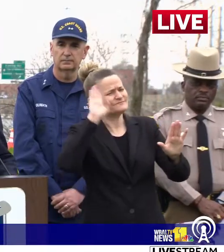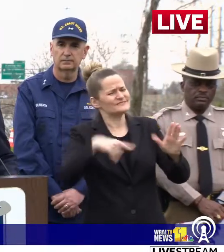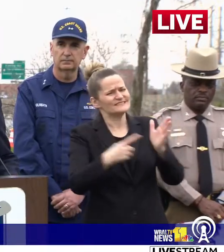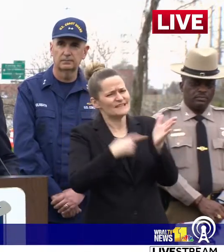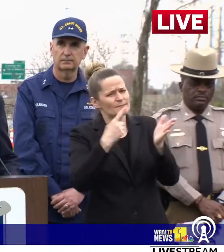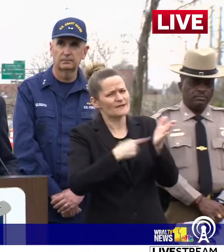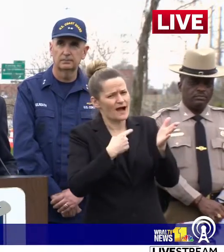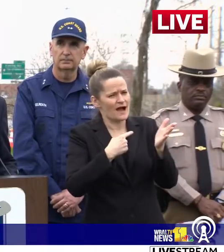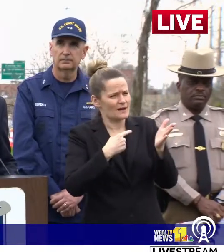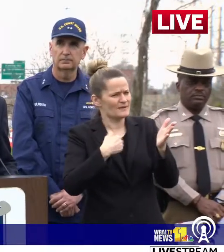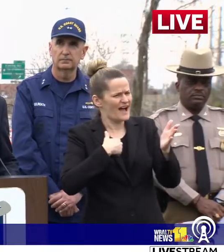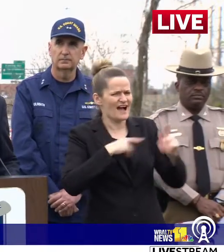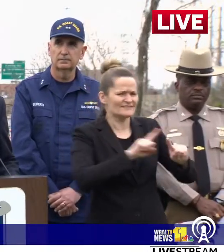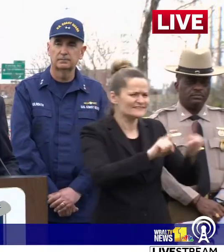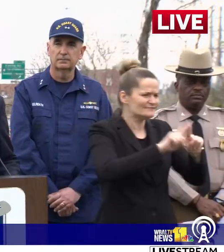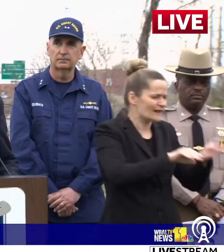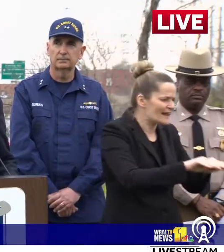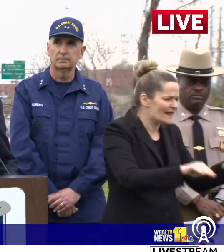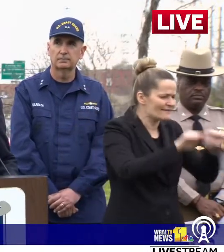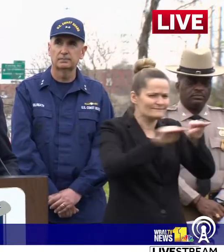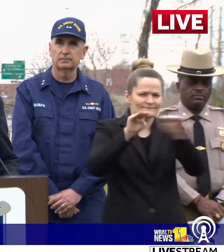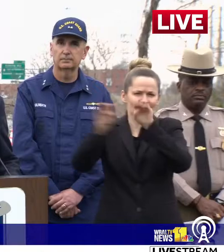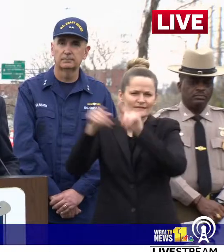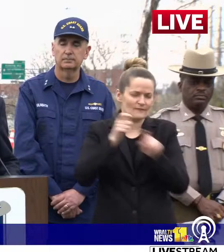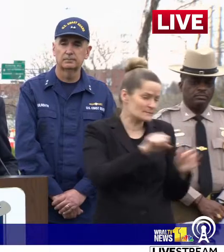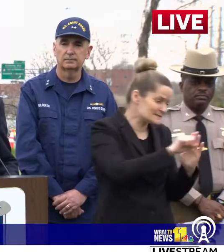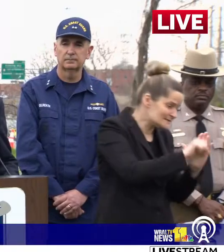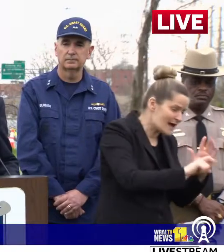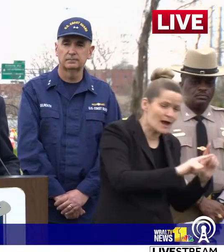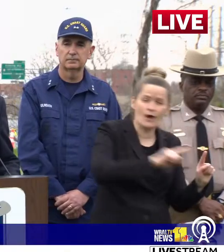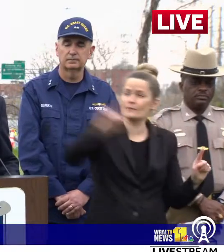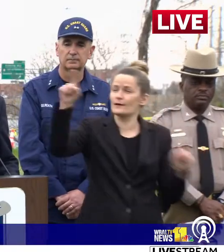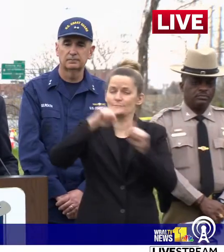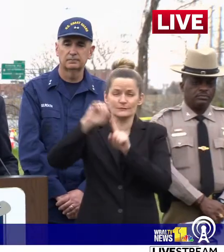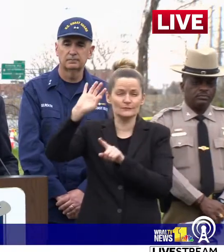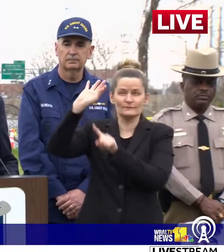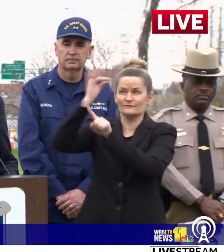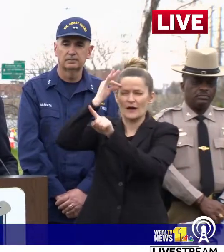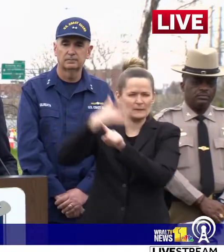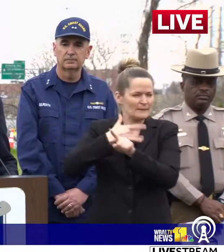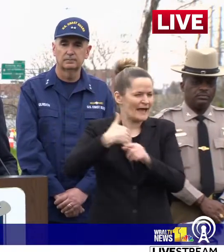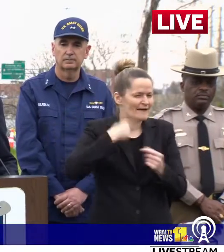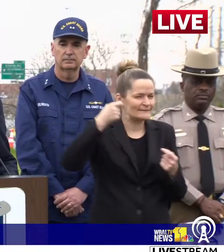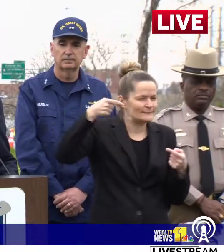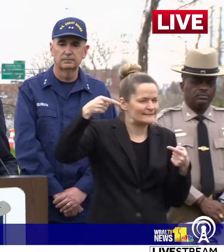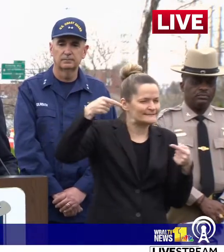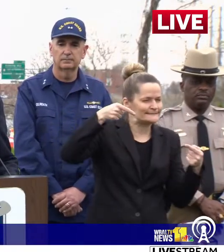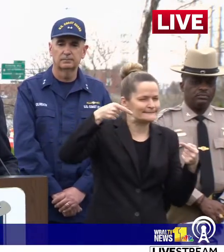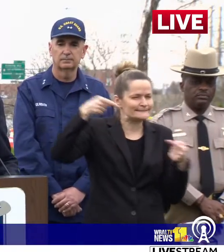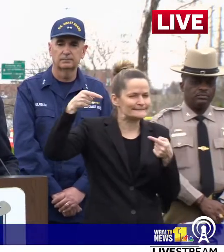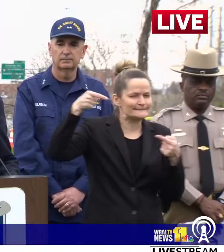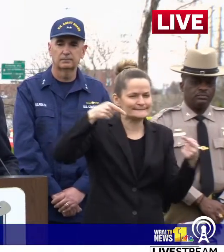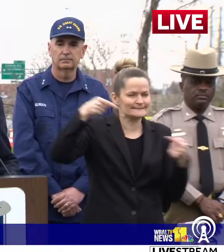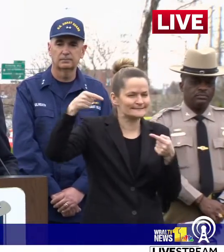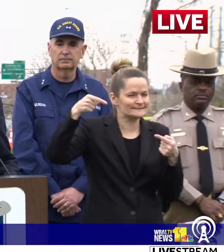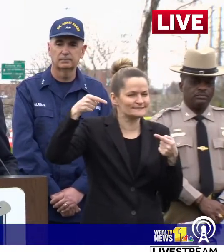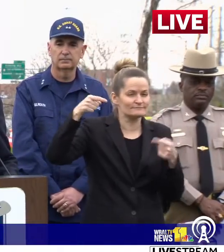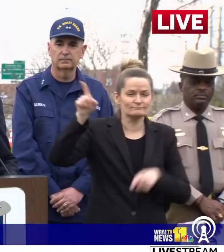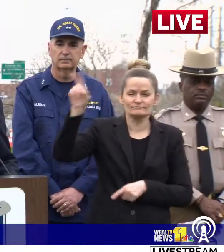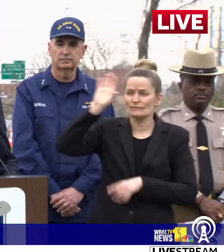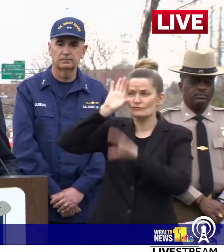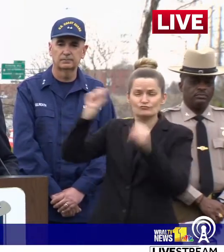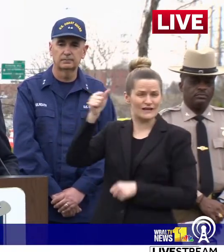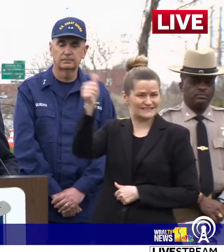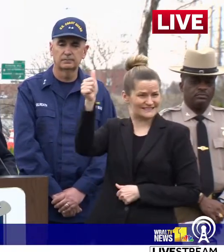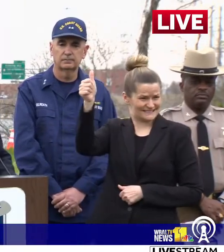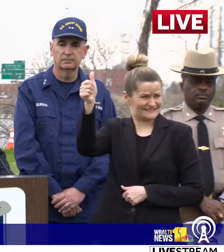many levels of government are working together. But we have a president who understands the value of infrastructure and understands the value of career